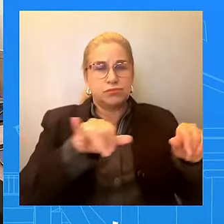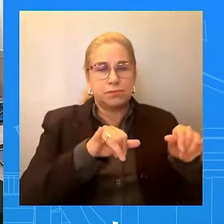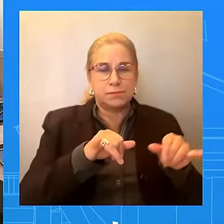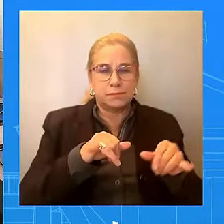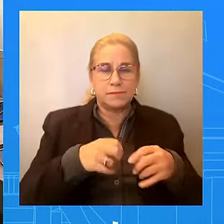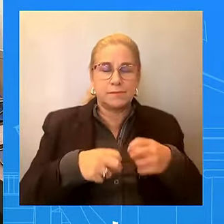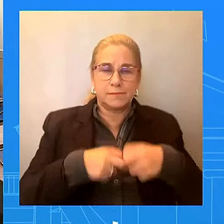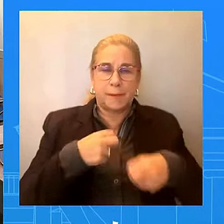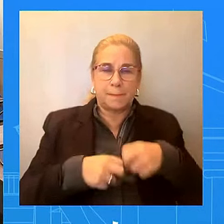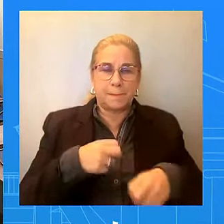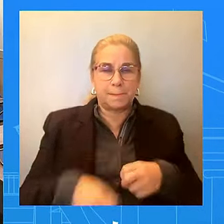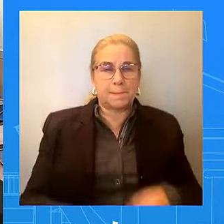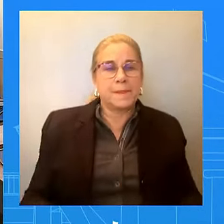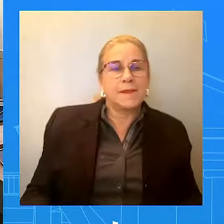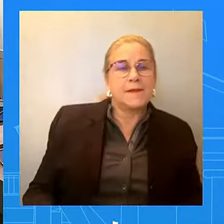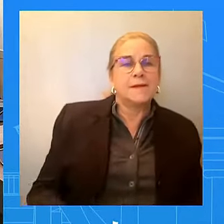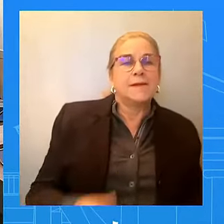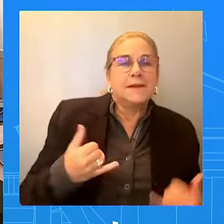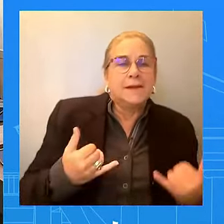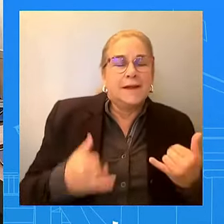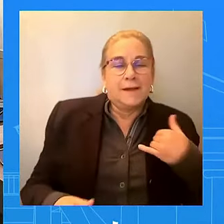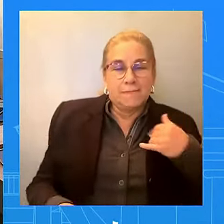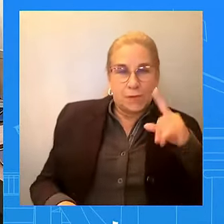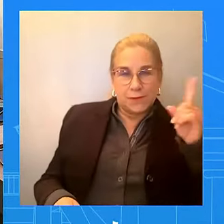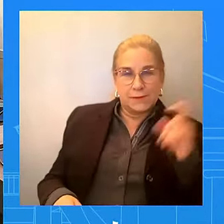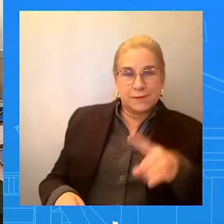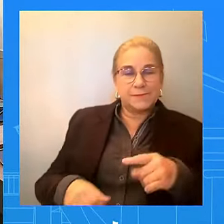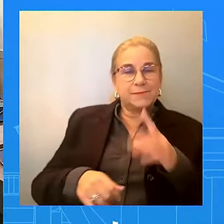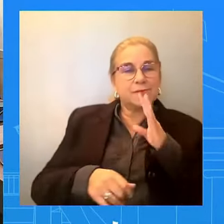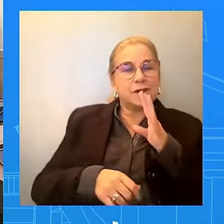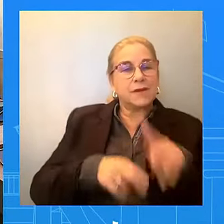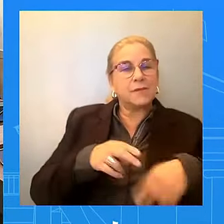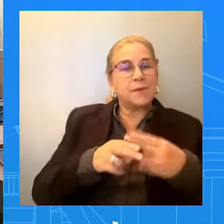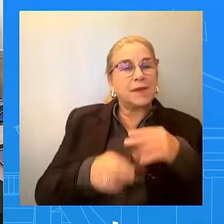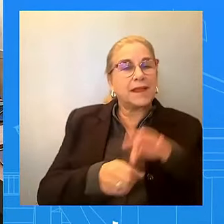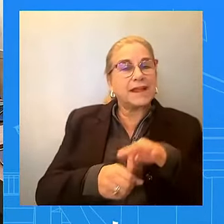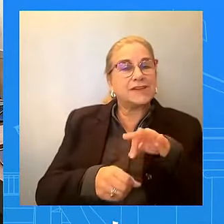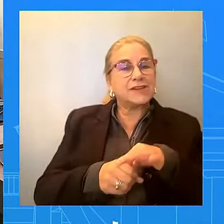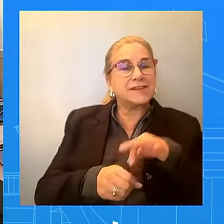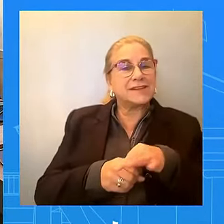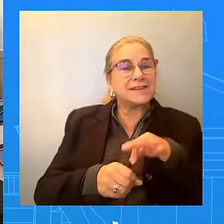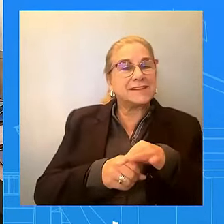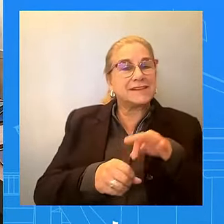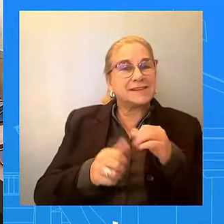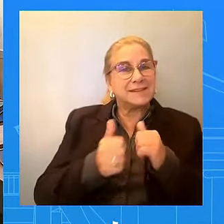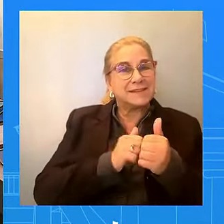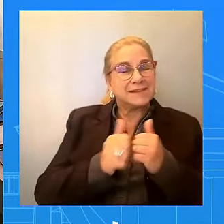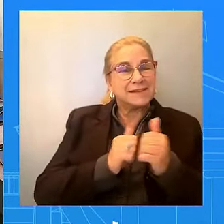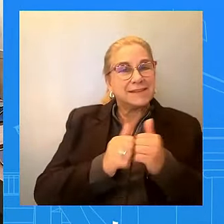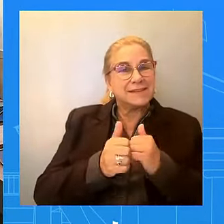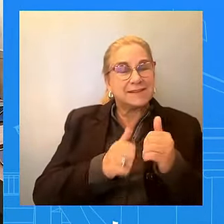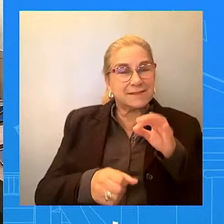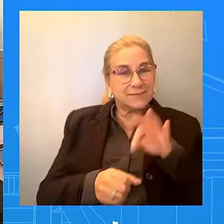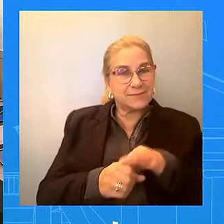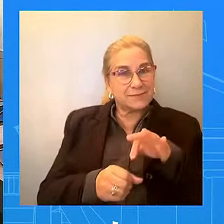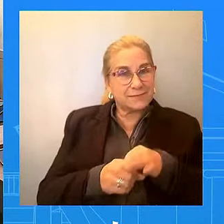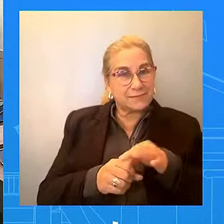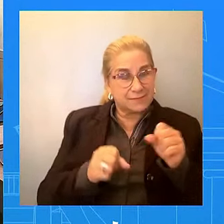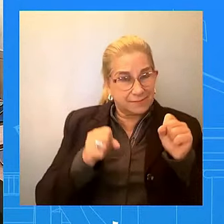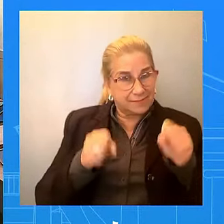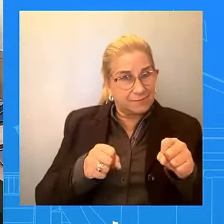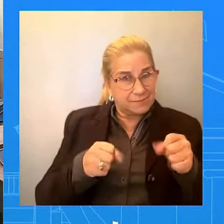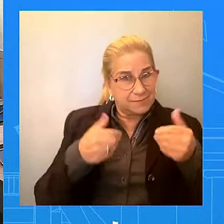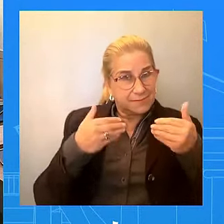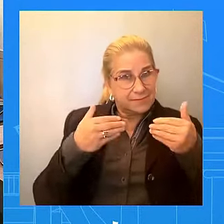weeks. Are you thinking about that issue in terms of voters being able to access their polling places in states that are